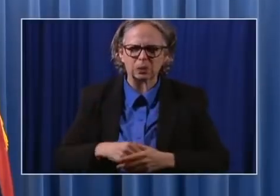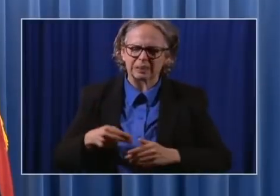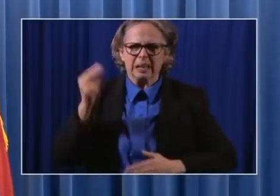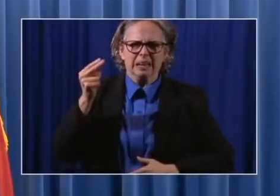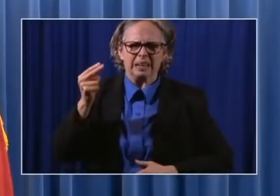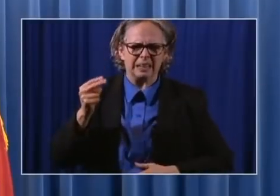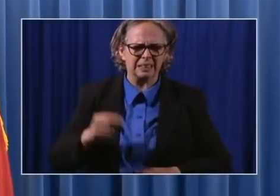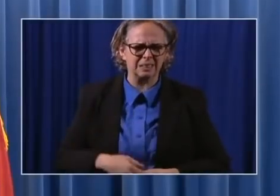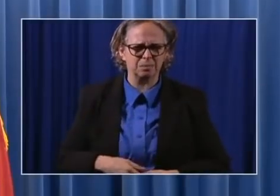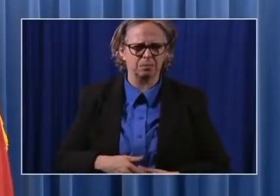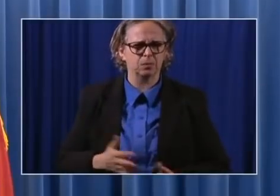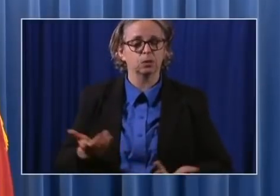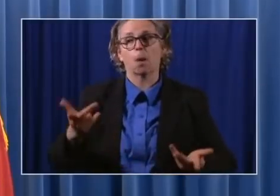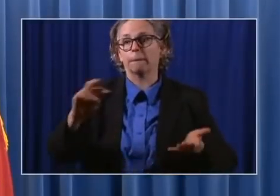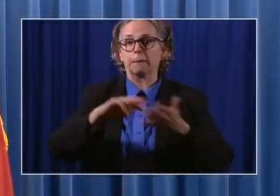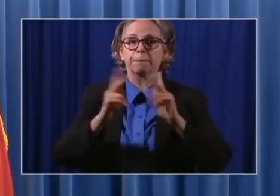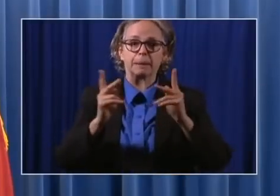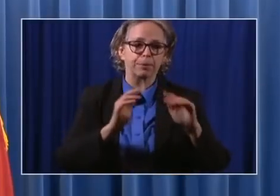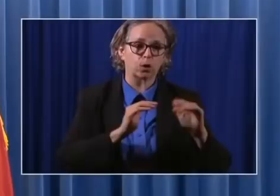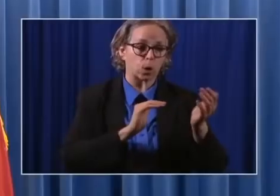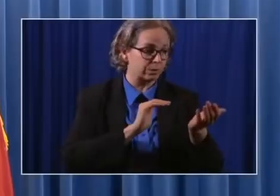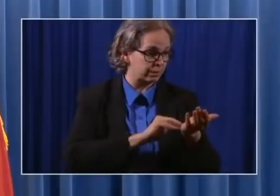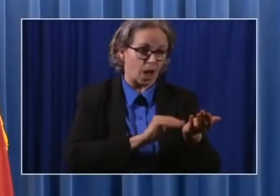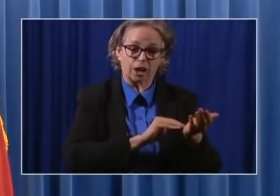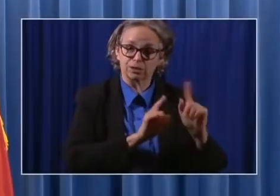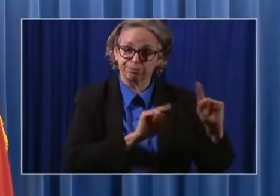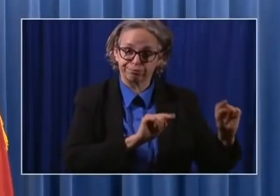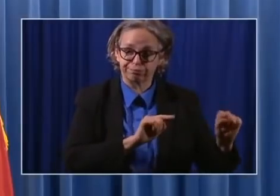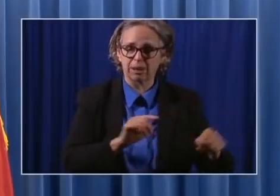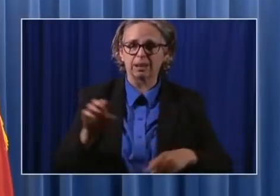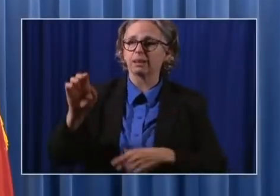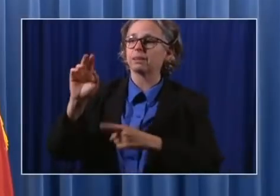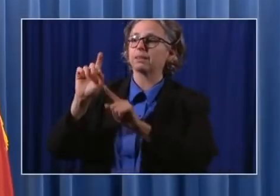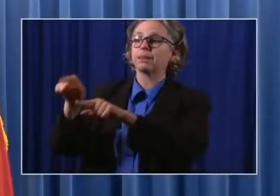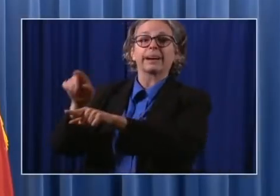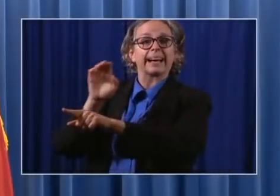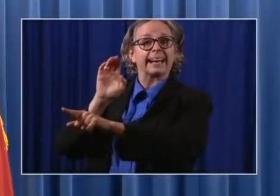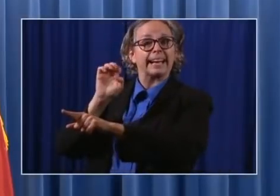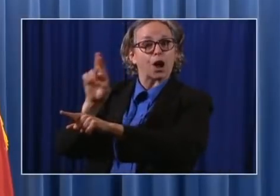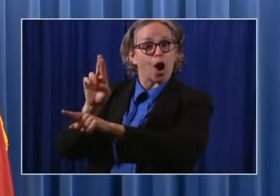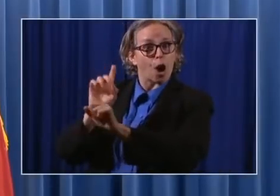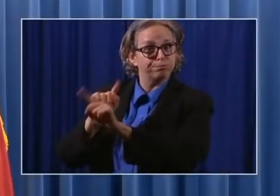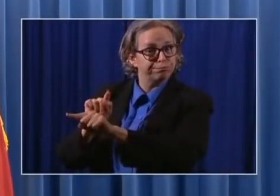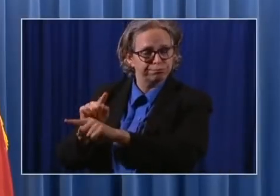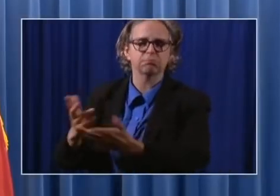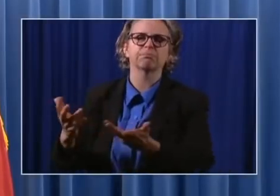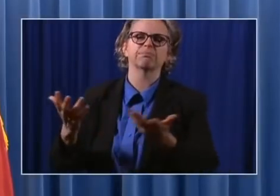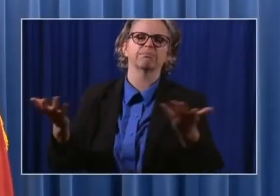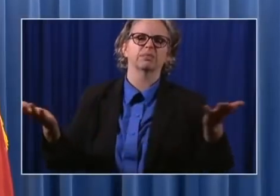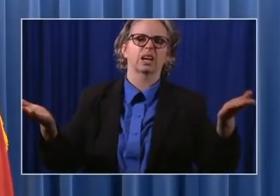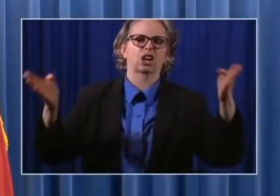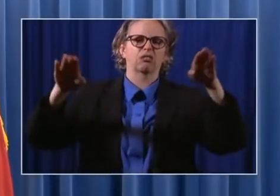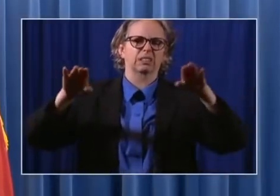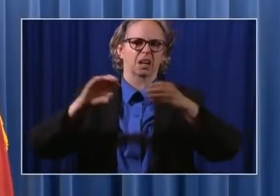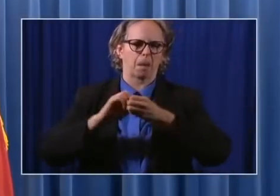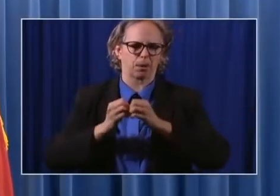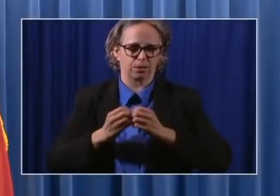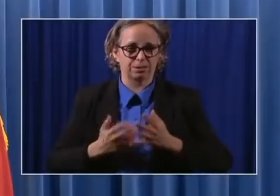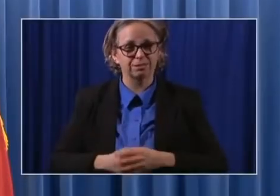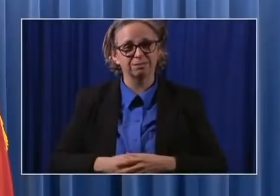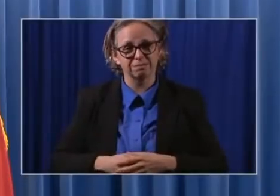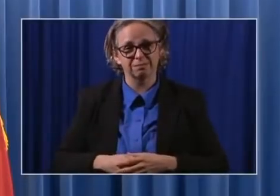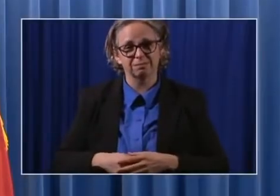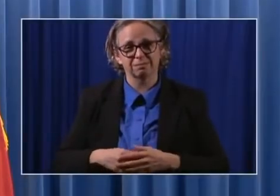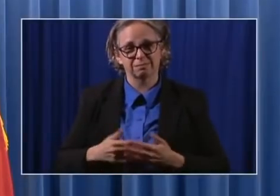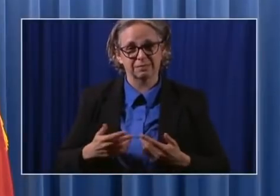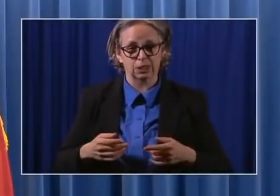doctors, and also the numbers of people going to emergency rooms for that complaint have gone up. Between July 1 and July 17th,